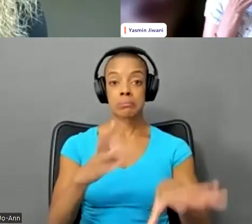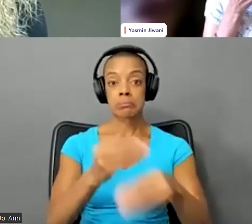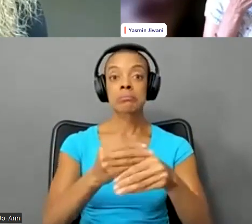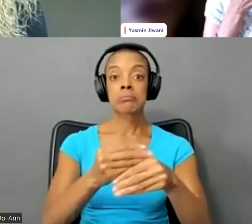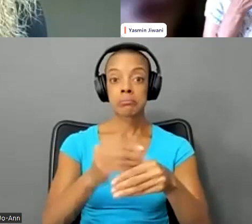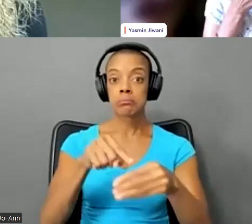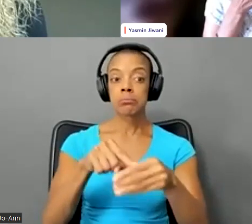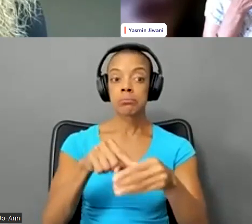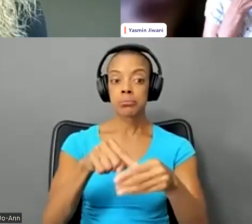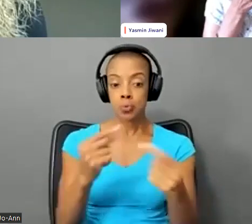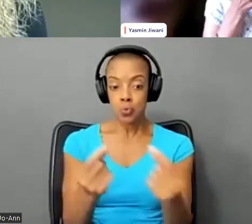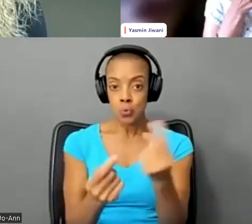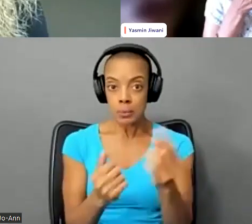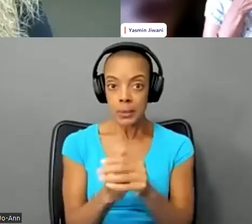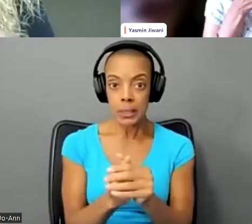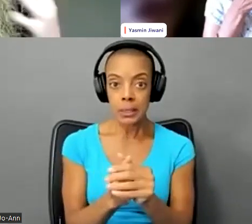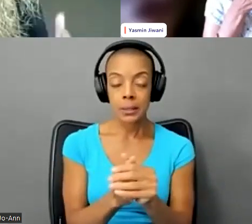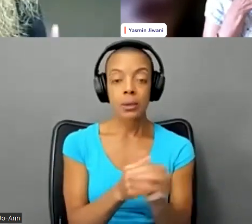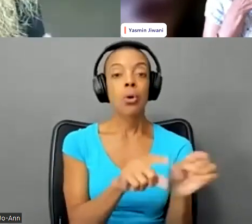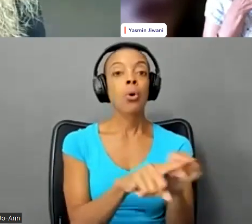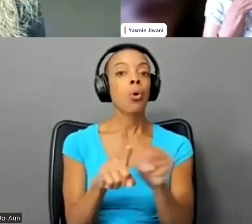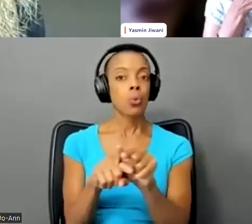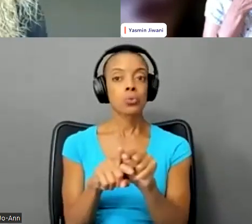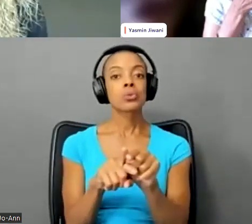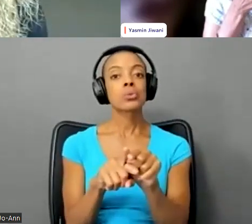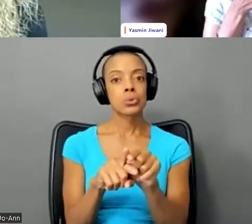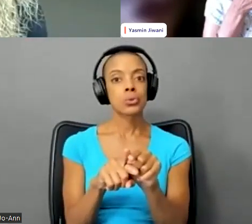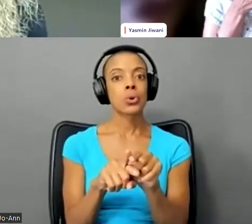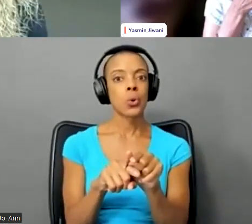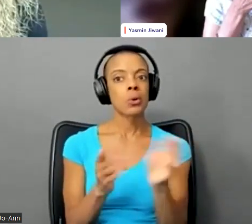to leverage days that are already, you know, widely kind of known